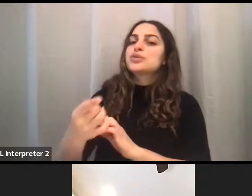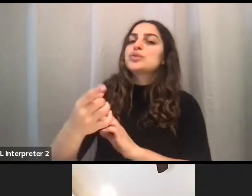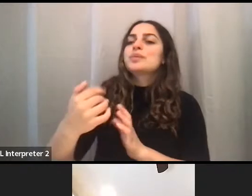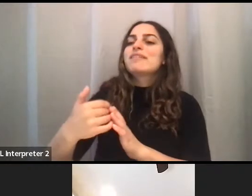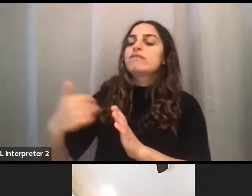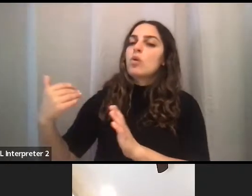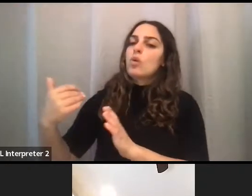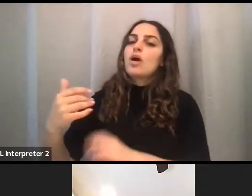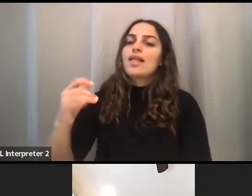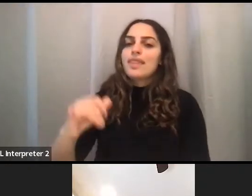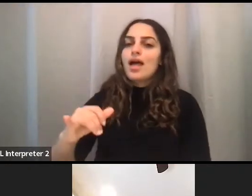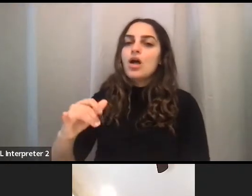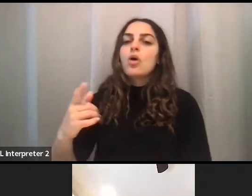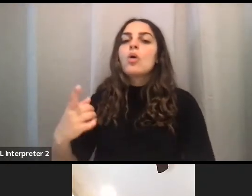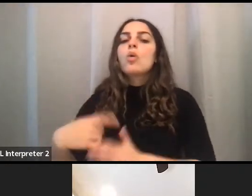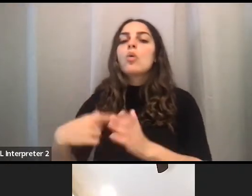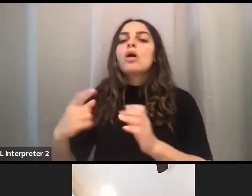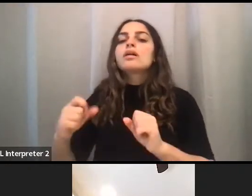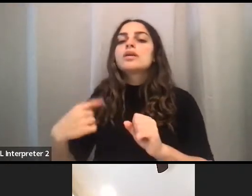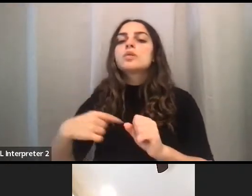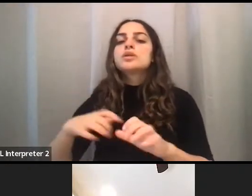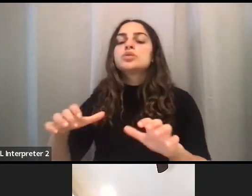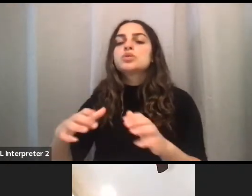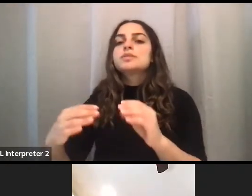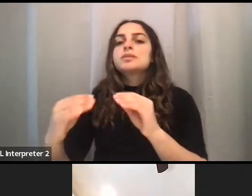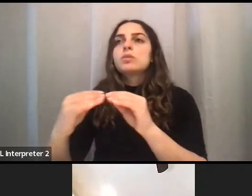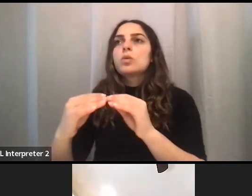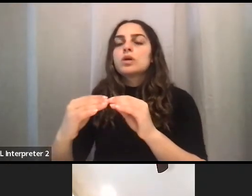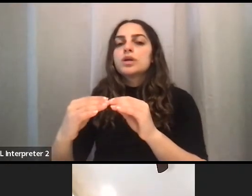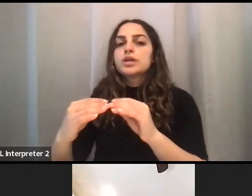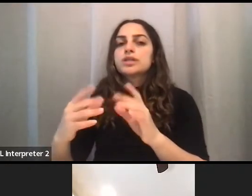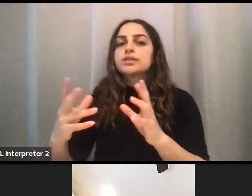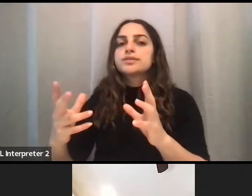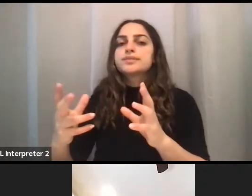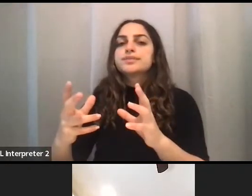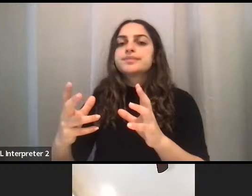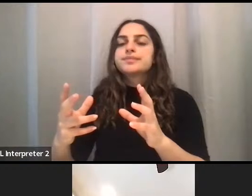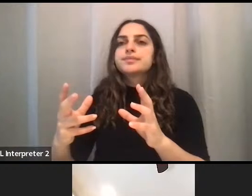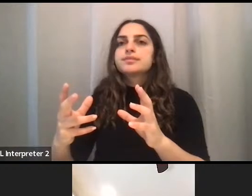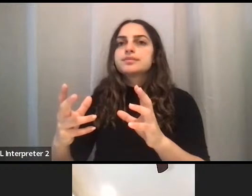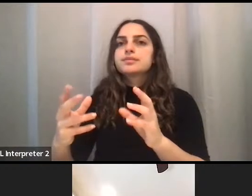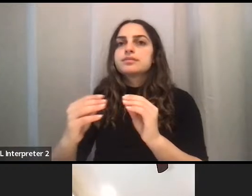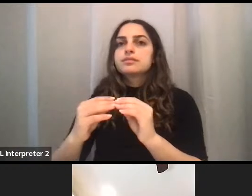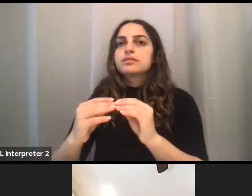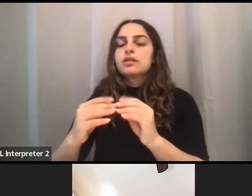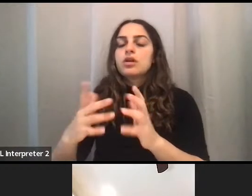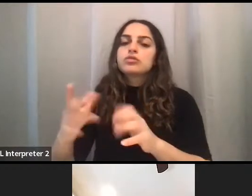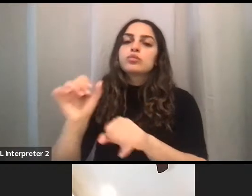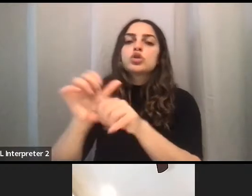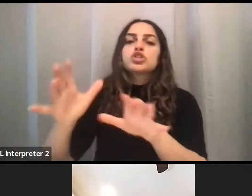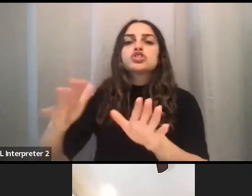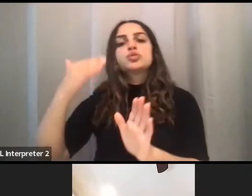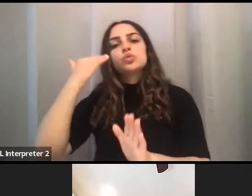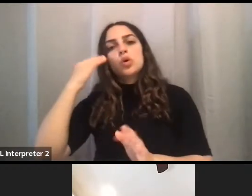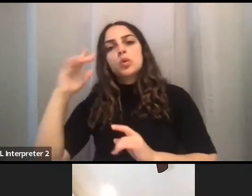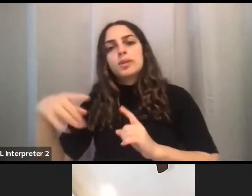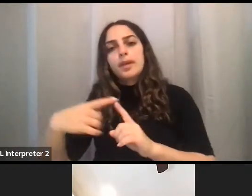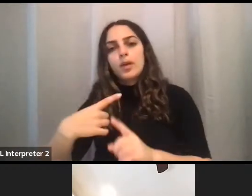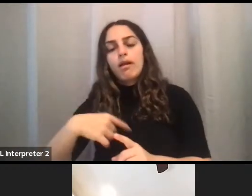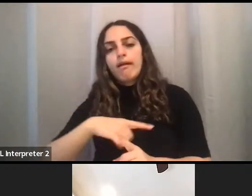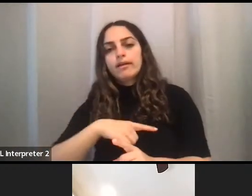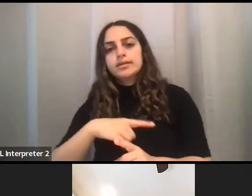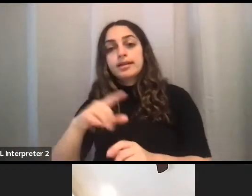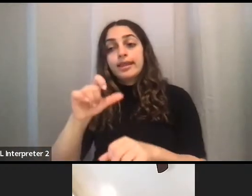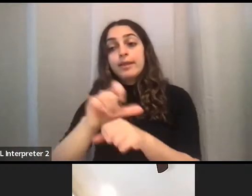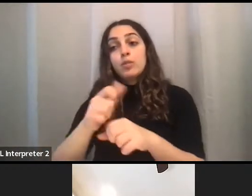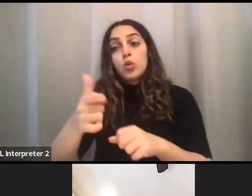that what can we do to be more on um you know workers radars that that they have these obligations the employers have these obligations and